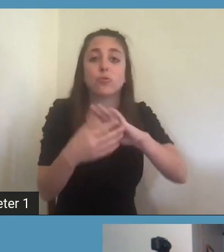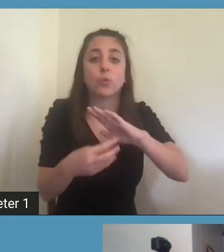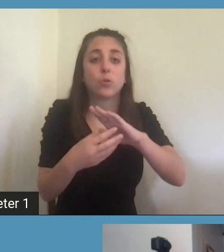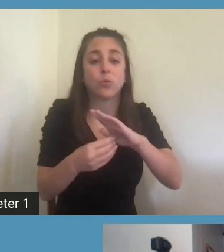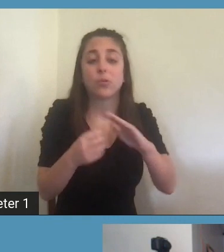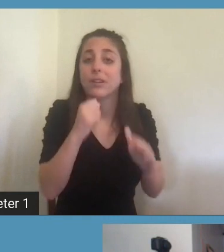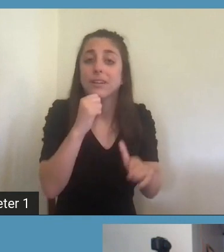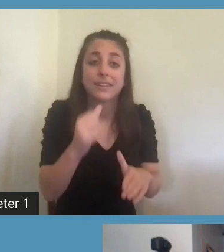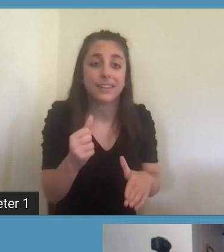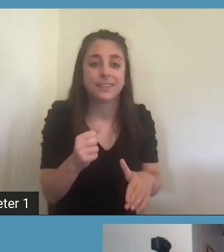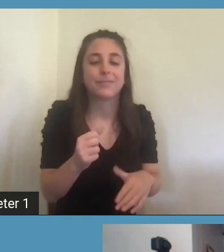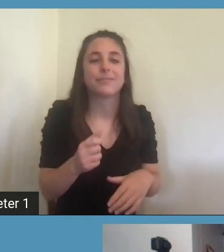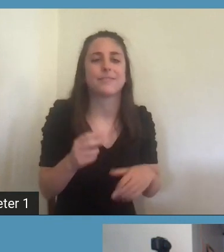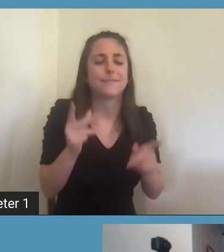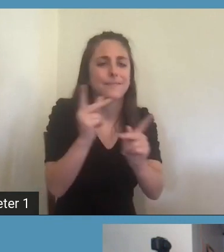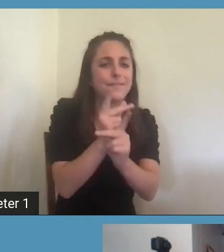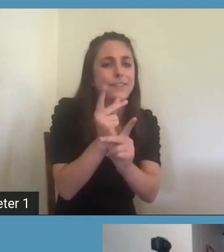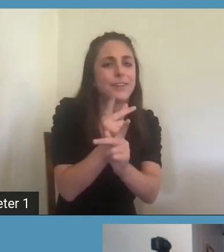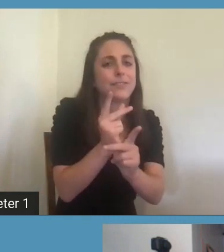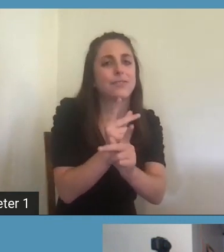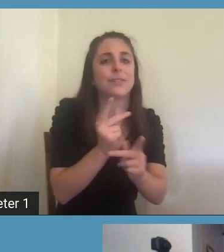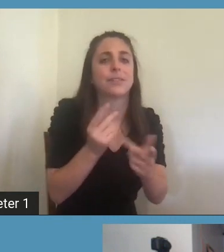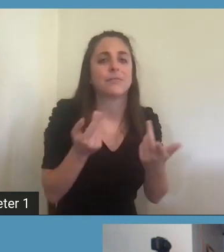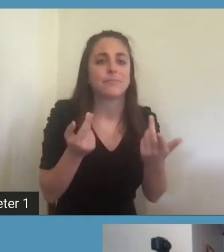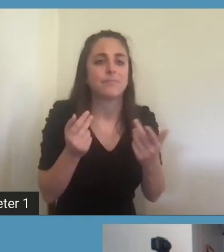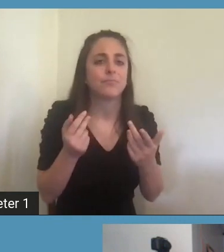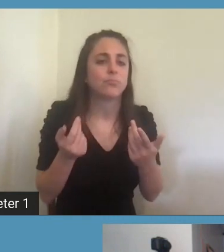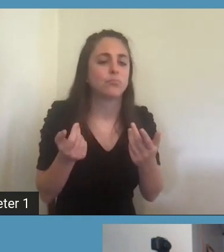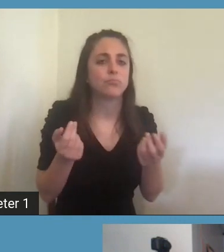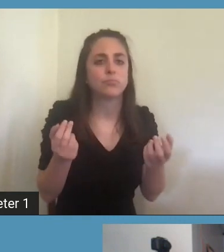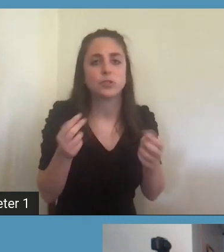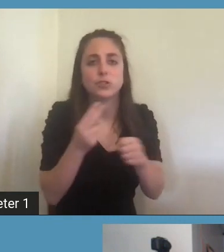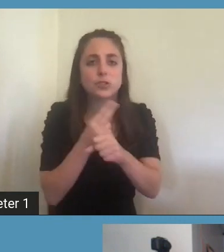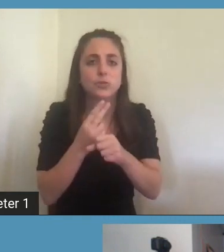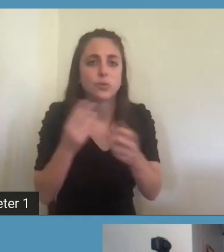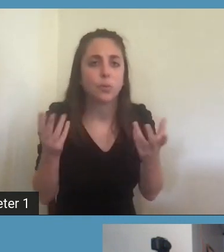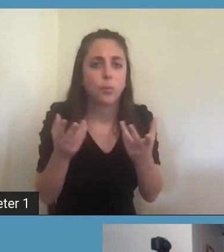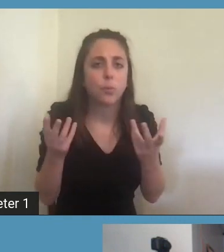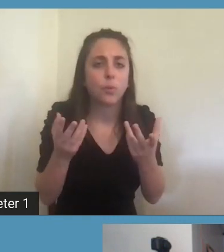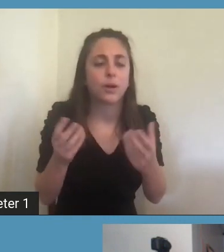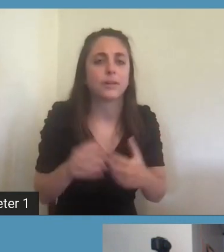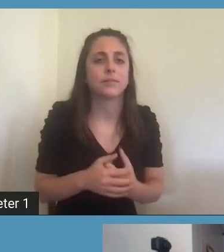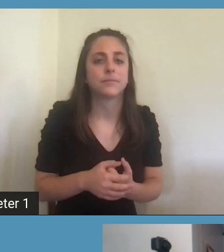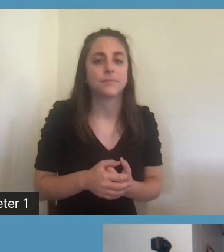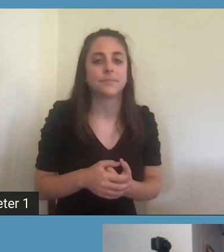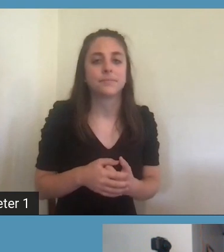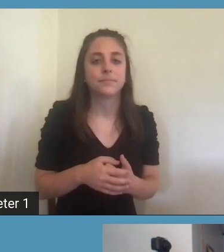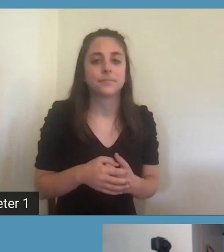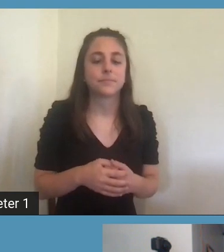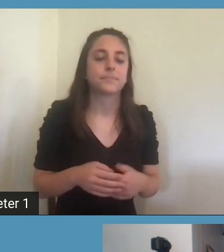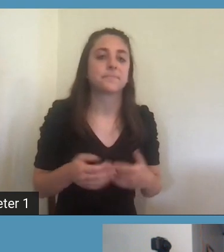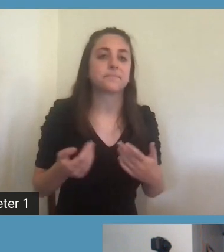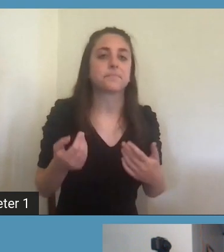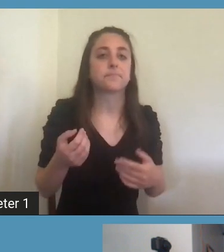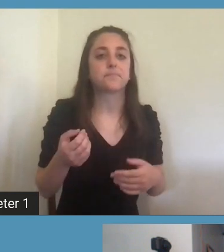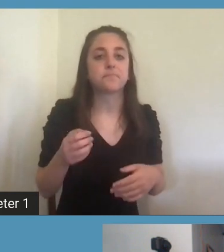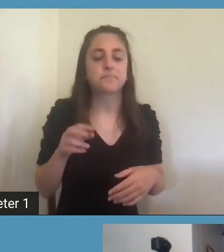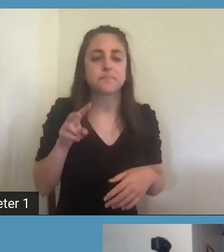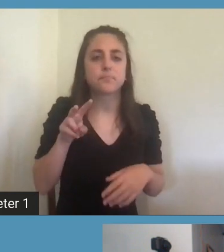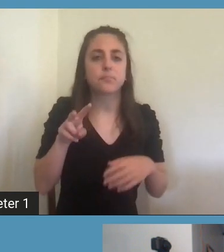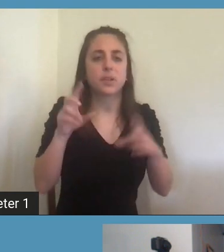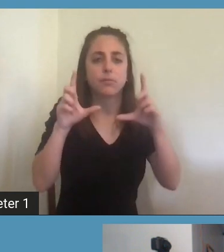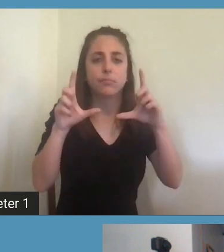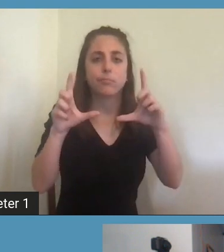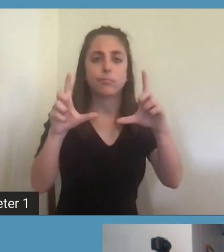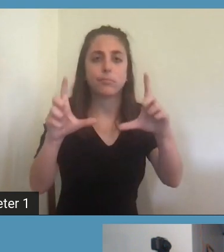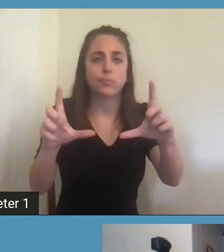use in its place. And that's where you can just, shoot a close-up of a kid's hand, like flipping a page in a book, or draw a